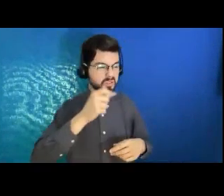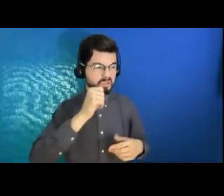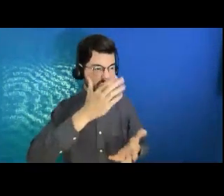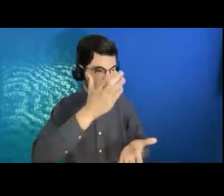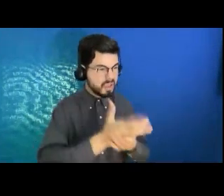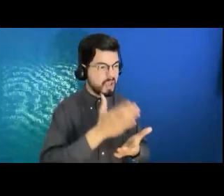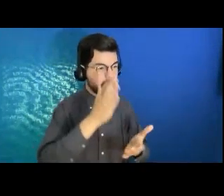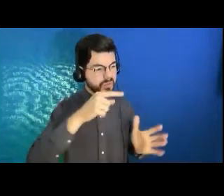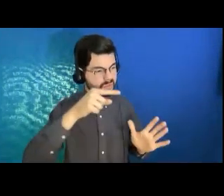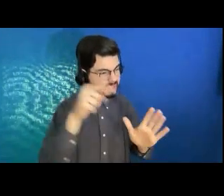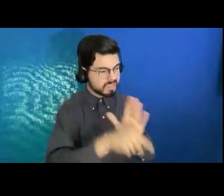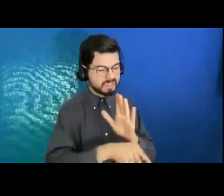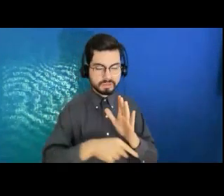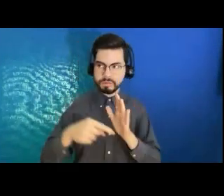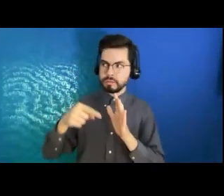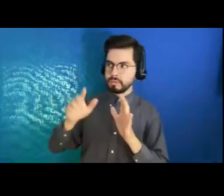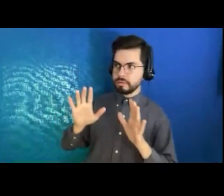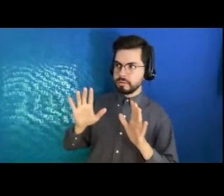working pretty well.